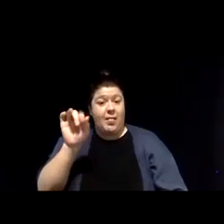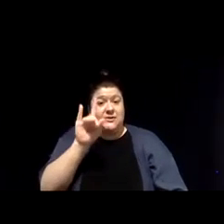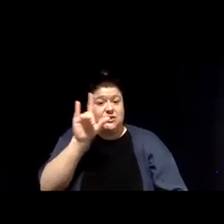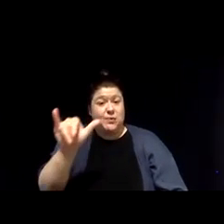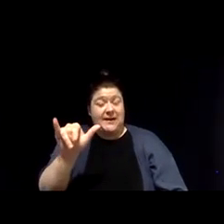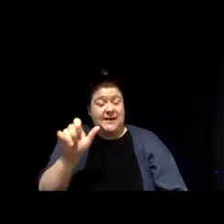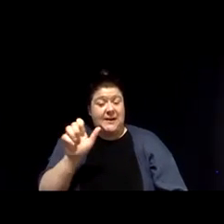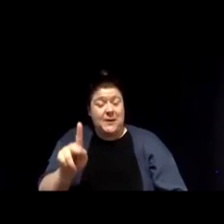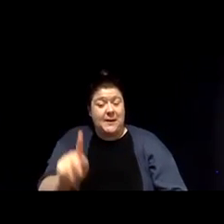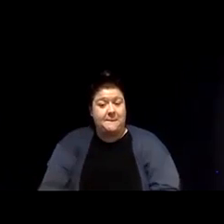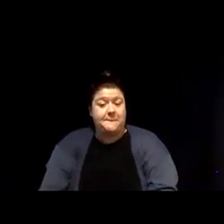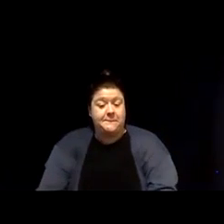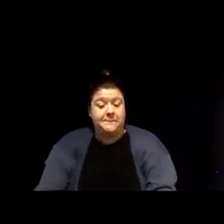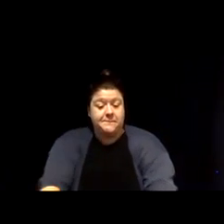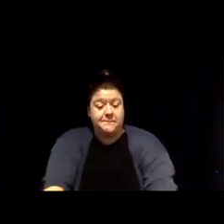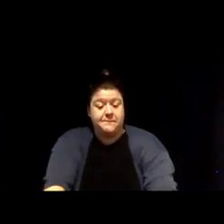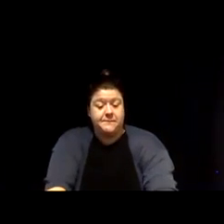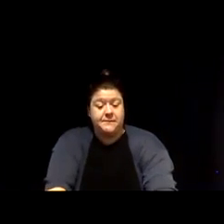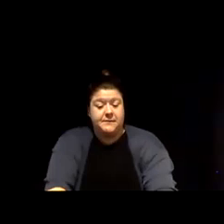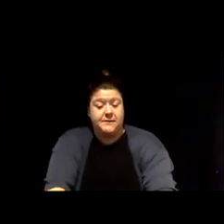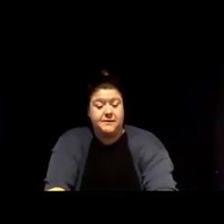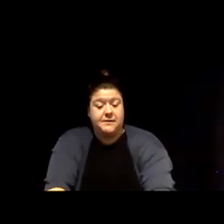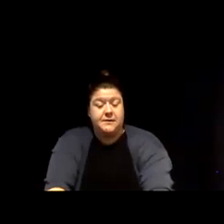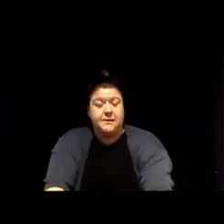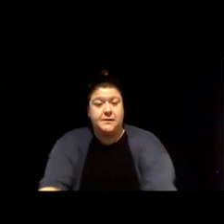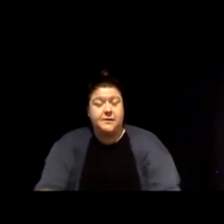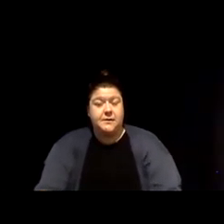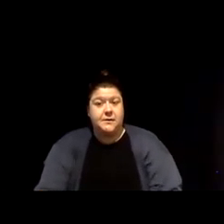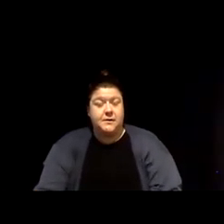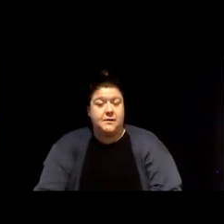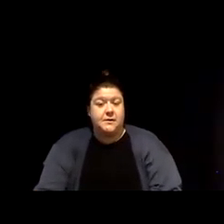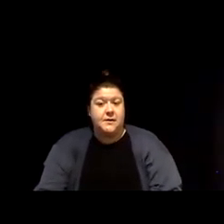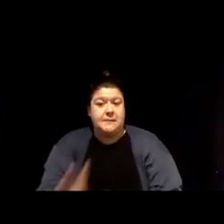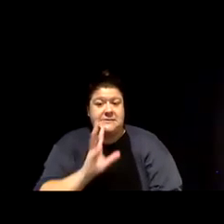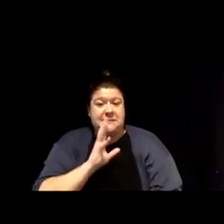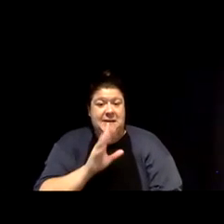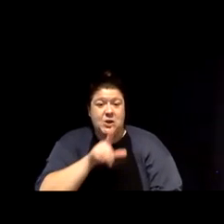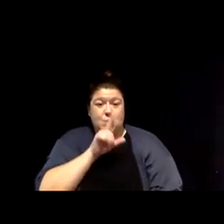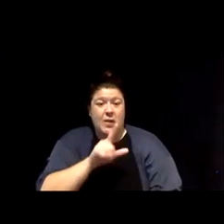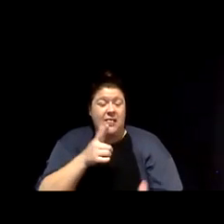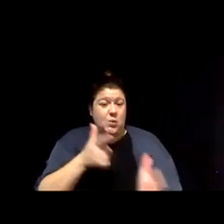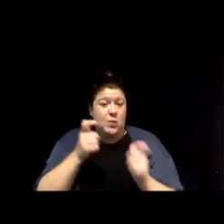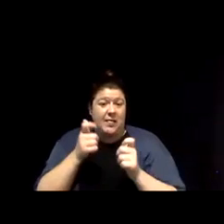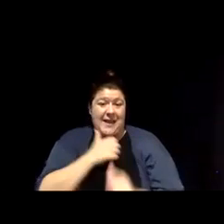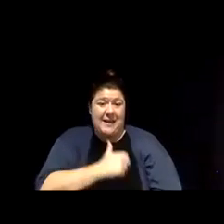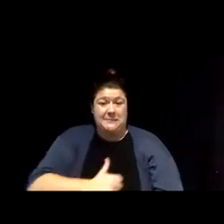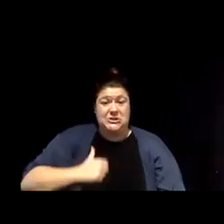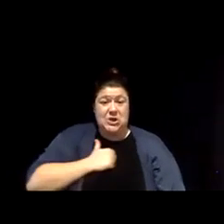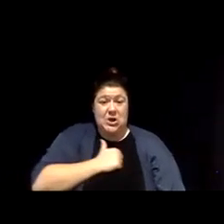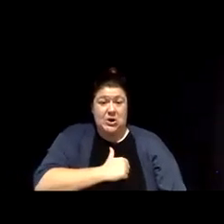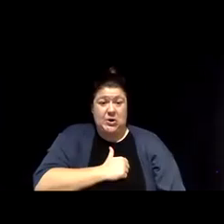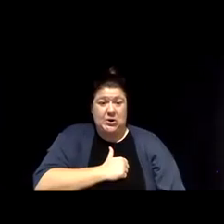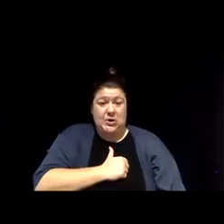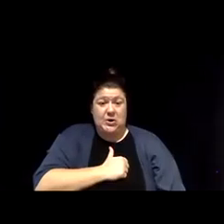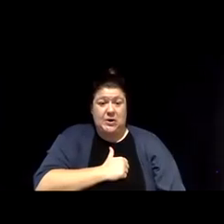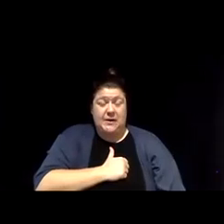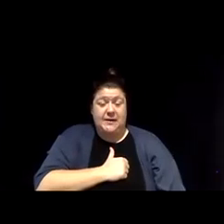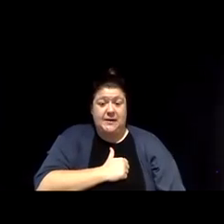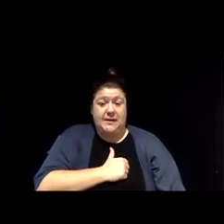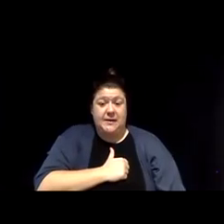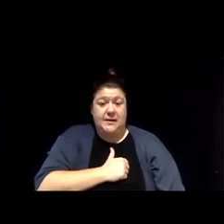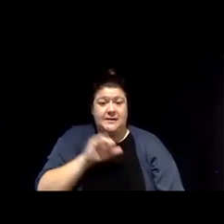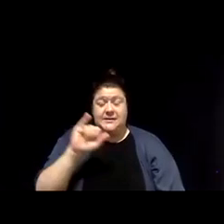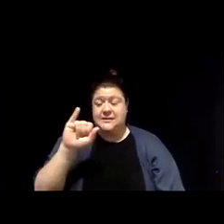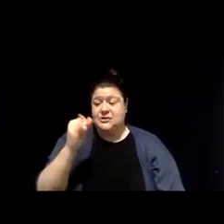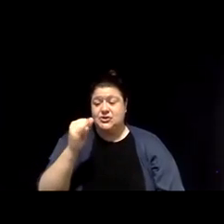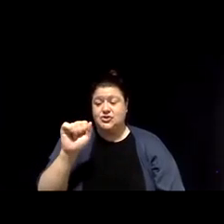All right, so I'm speaking really quickly. I apologize to Jennifer,